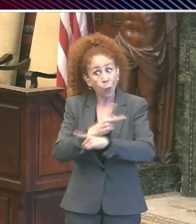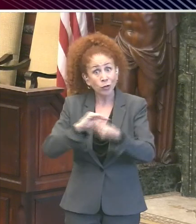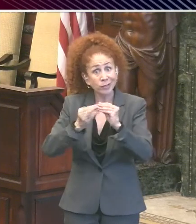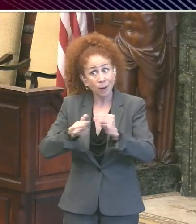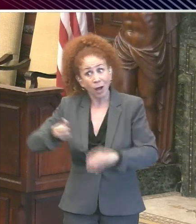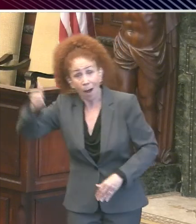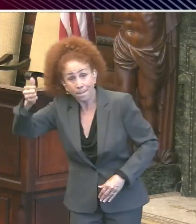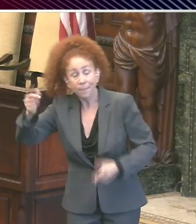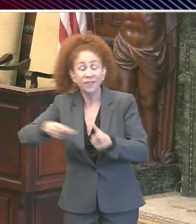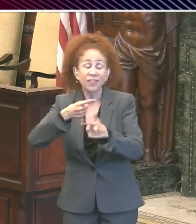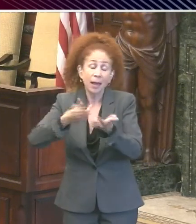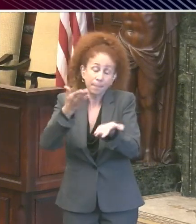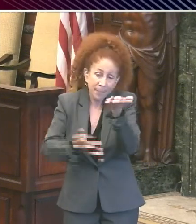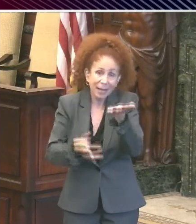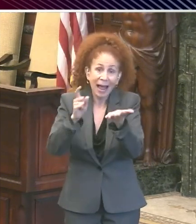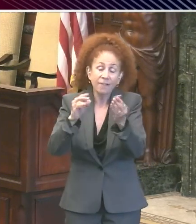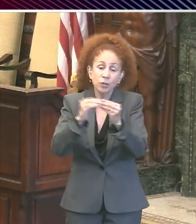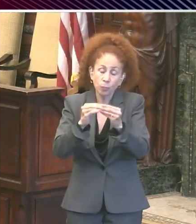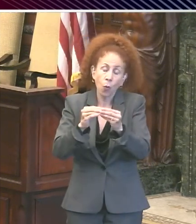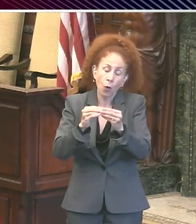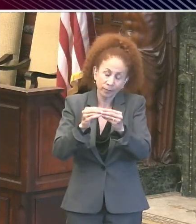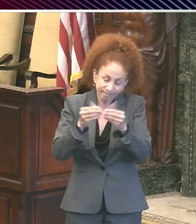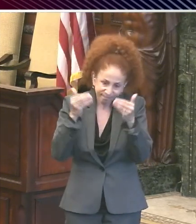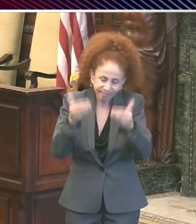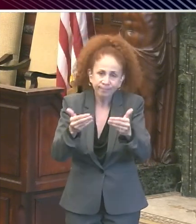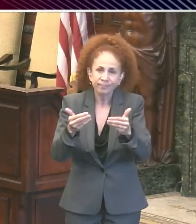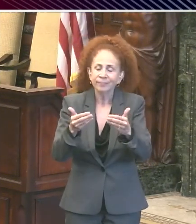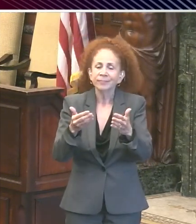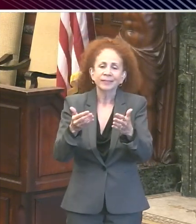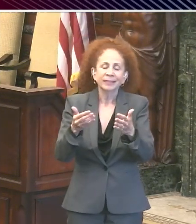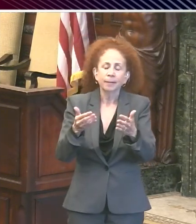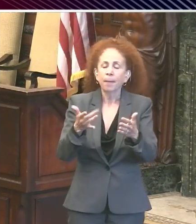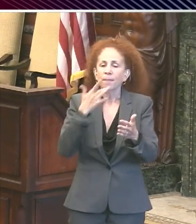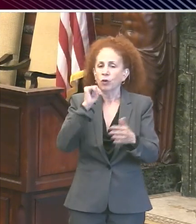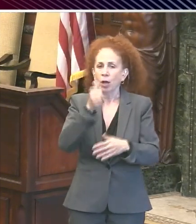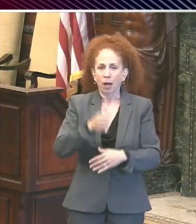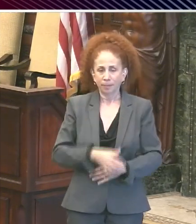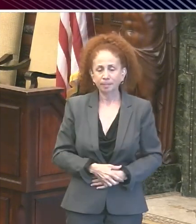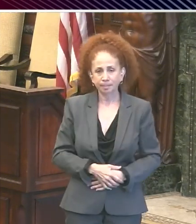to have that more drastic step. I'd rather not go there, though.